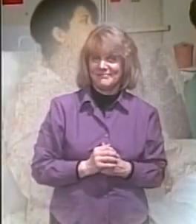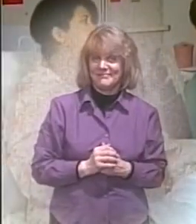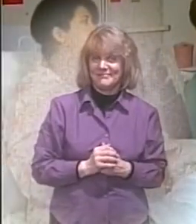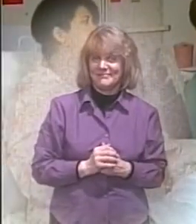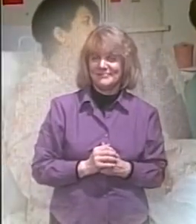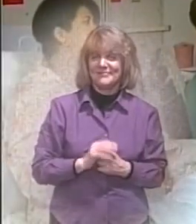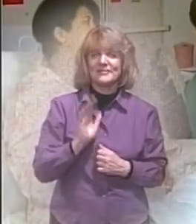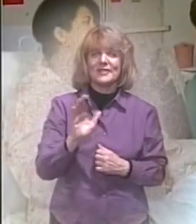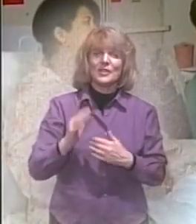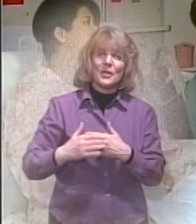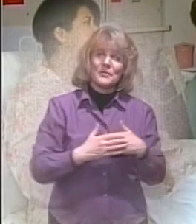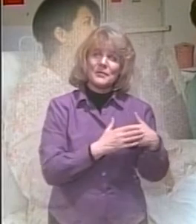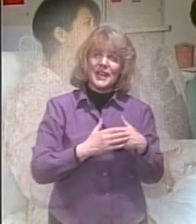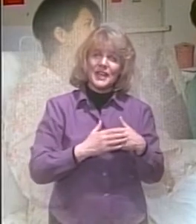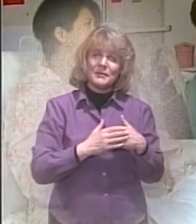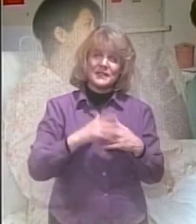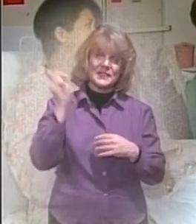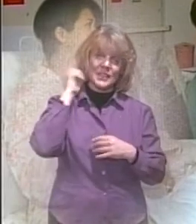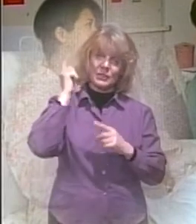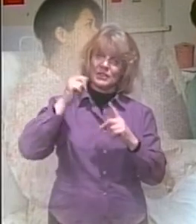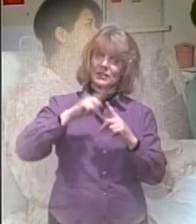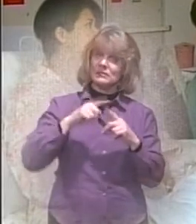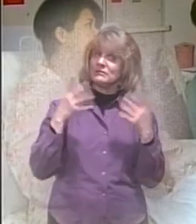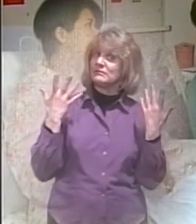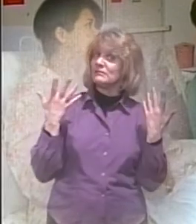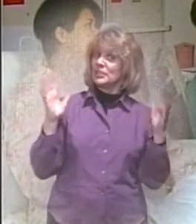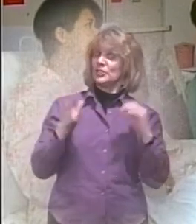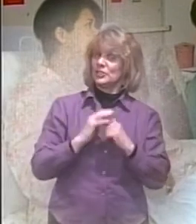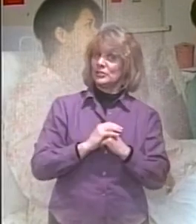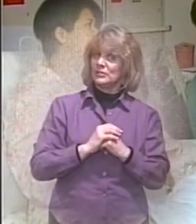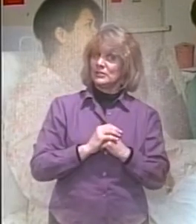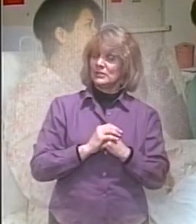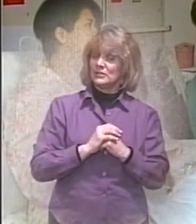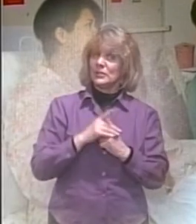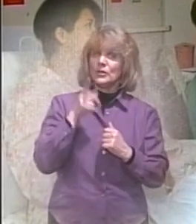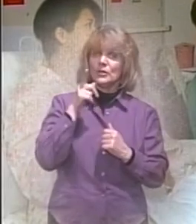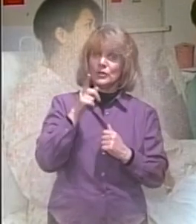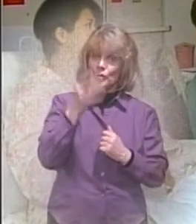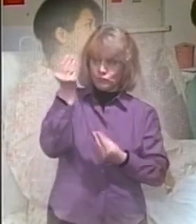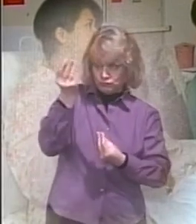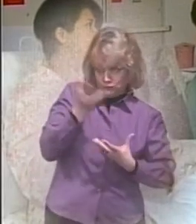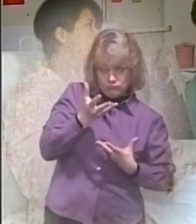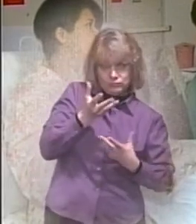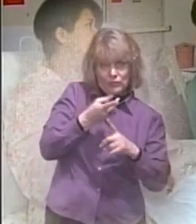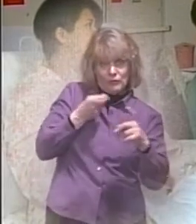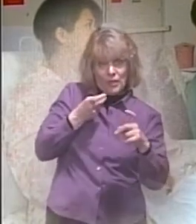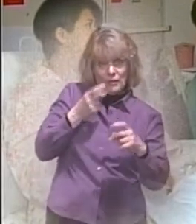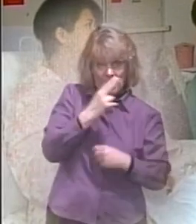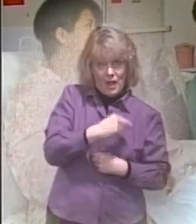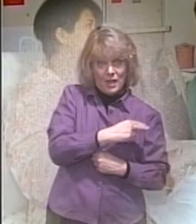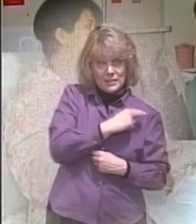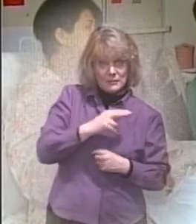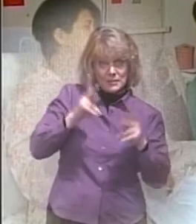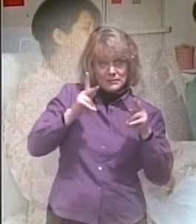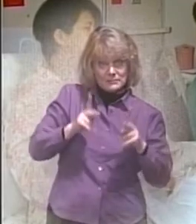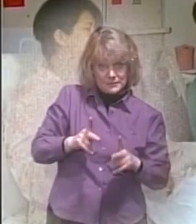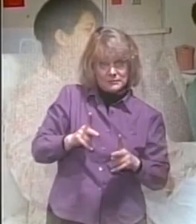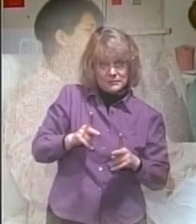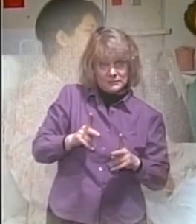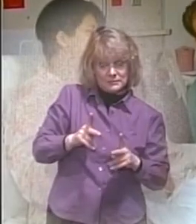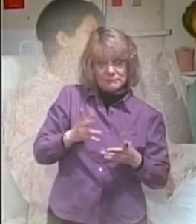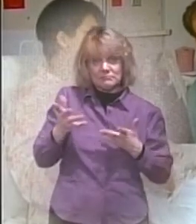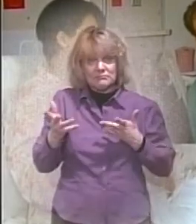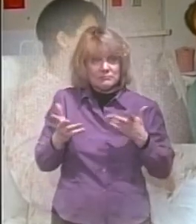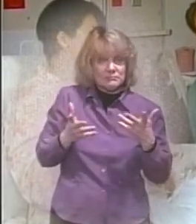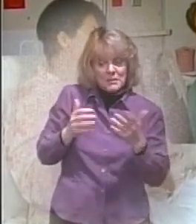Once your baby's hearing screening is complete, you will be informed of the results before hospital discharge. The terms pass